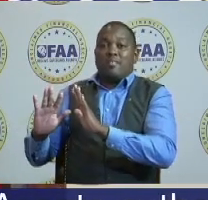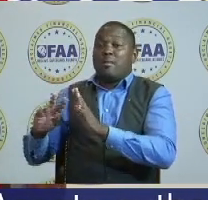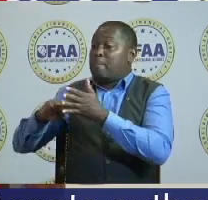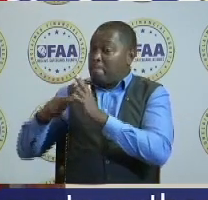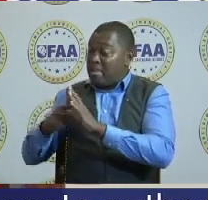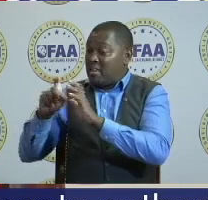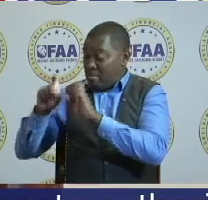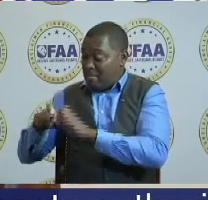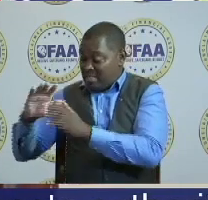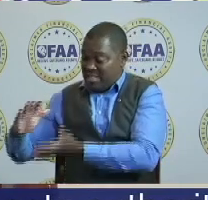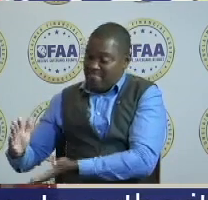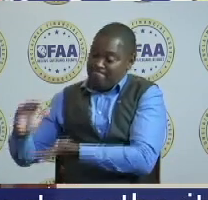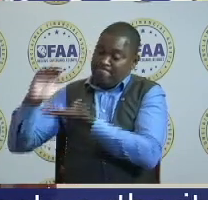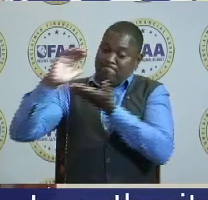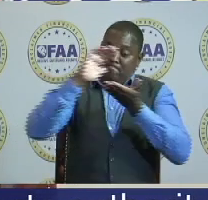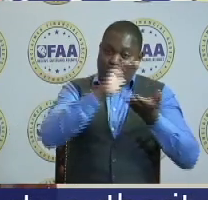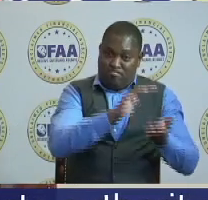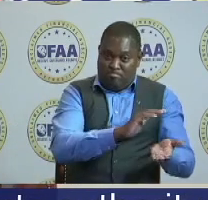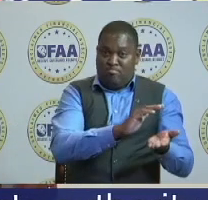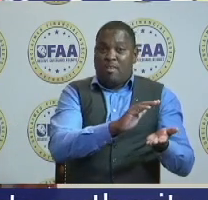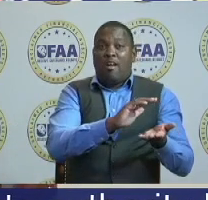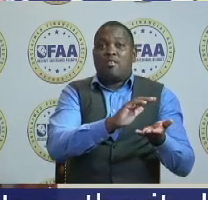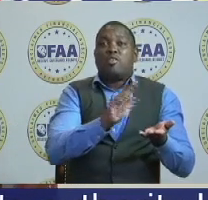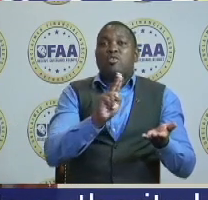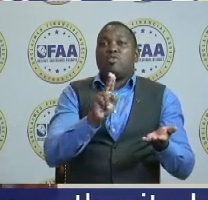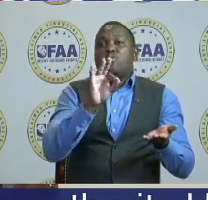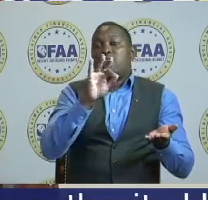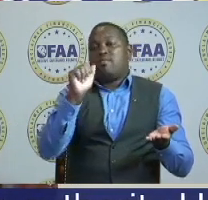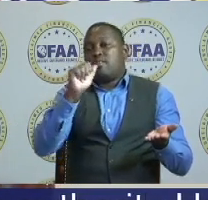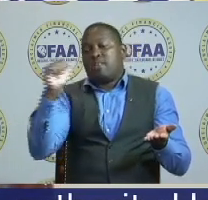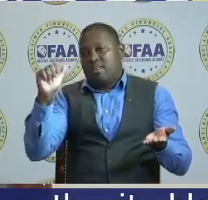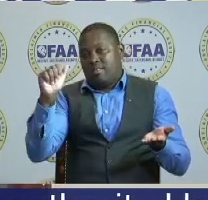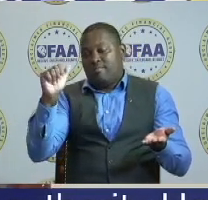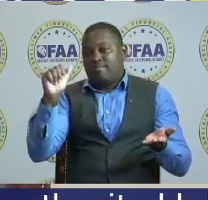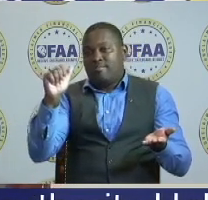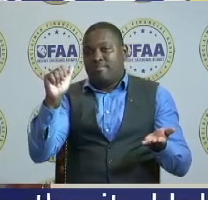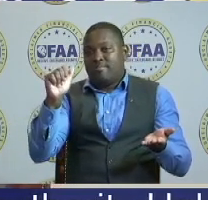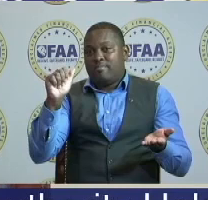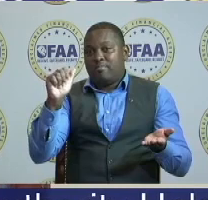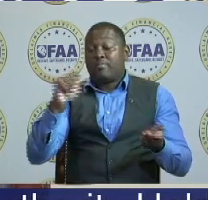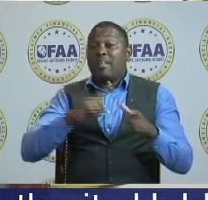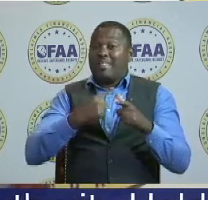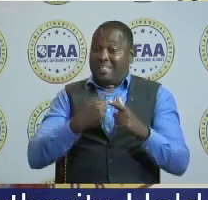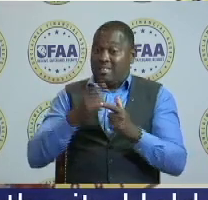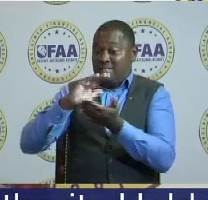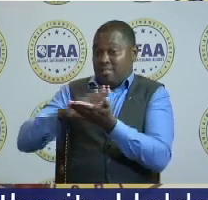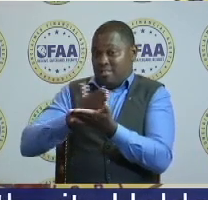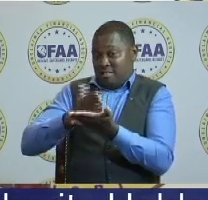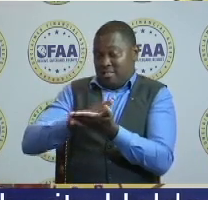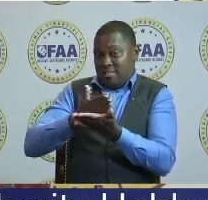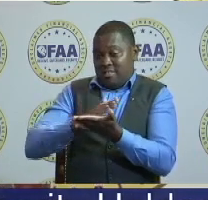submitted during this compliance period which has just ended, that is 1st November. And the shares which generate